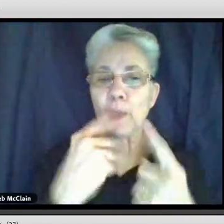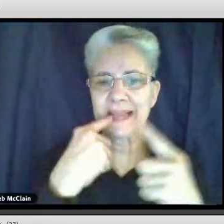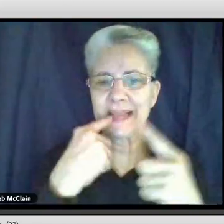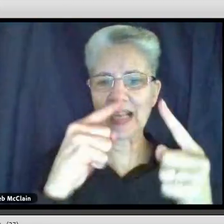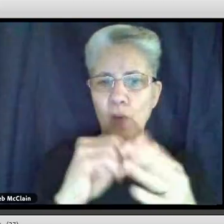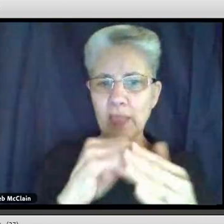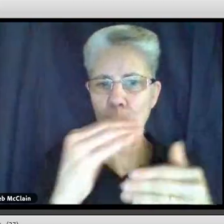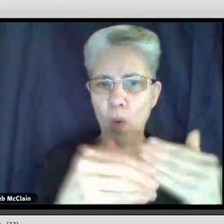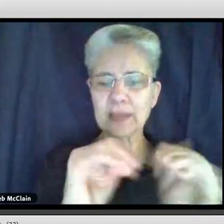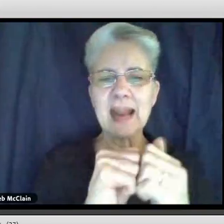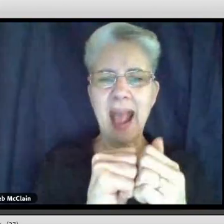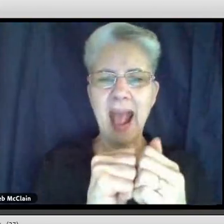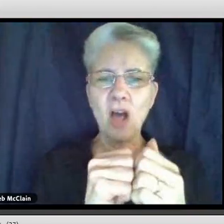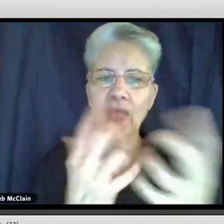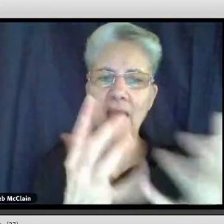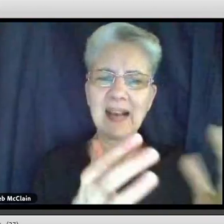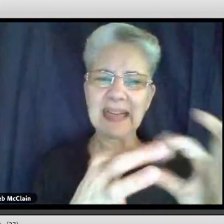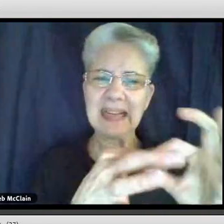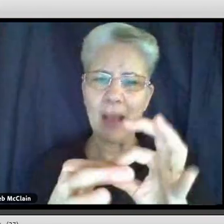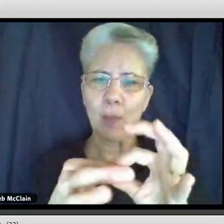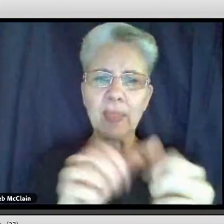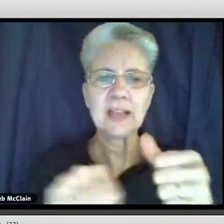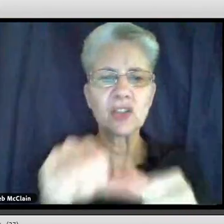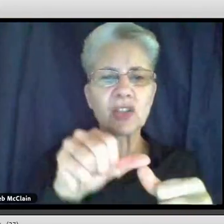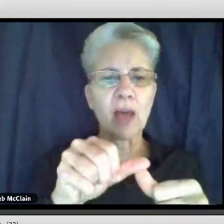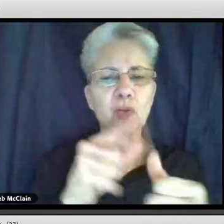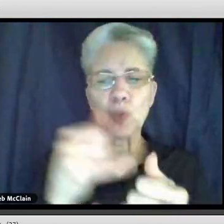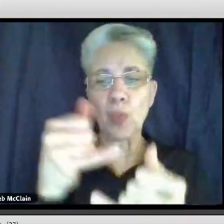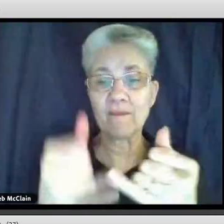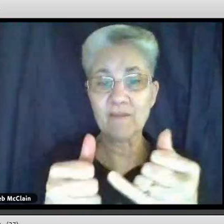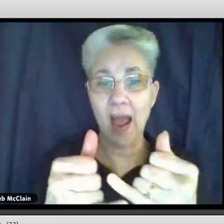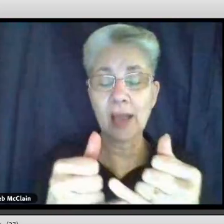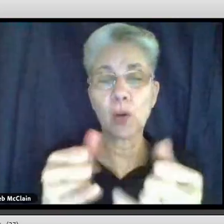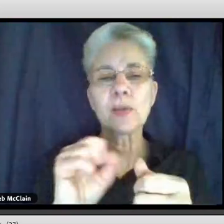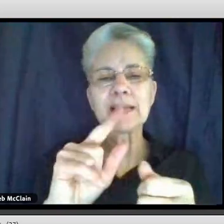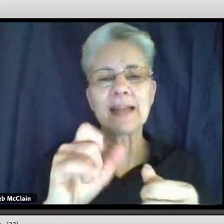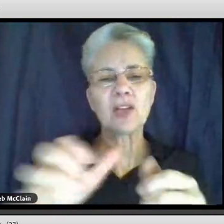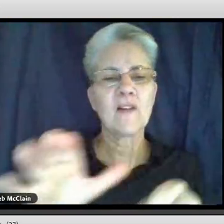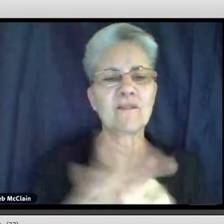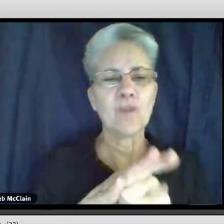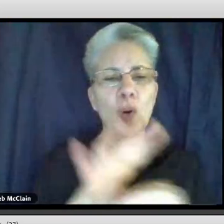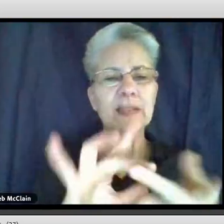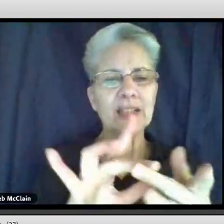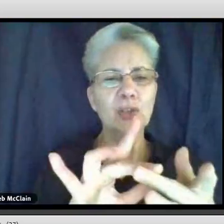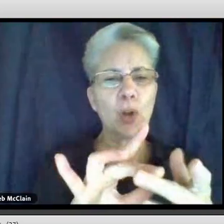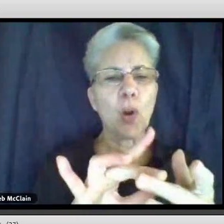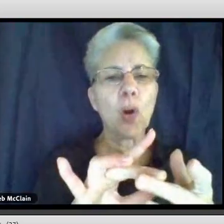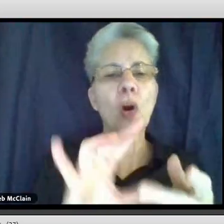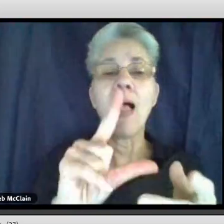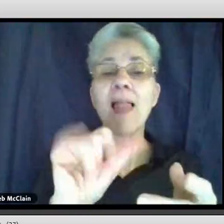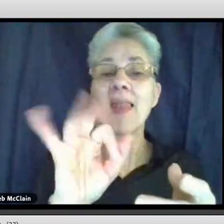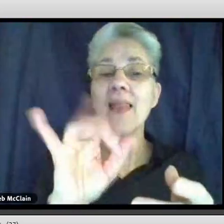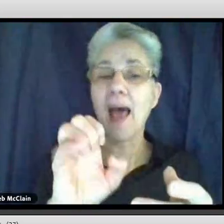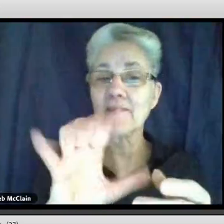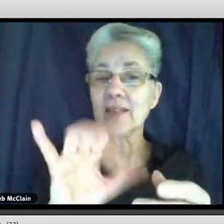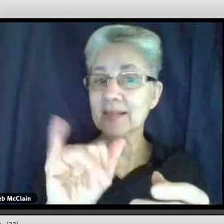and how they build on each other to get you to that final stage of a full digital life cycle that you are maintaining.